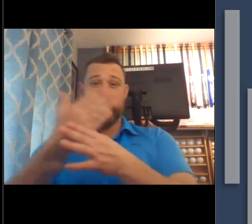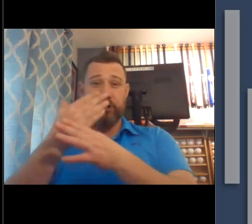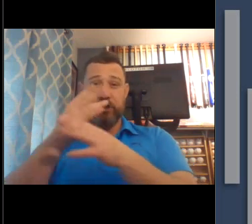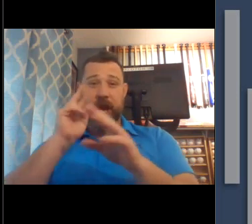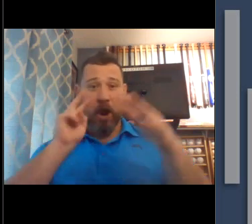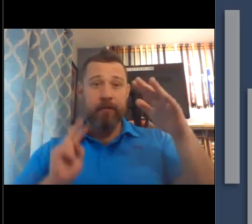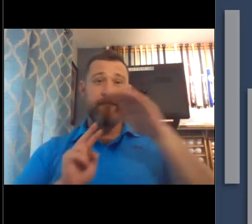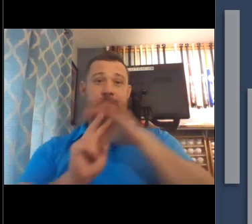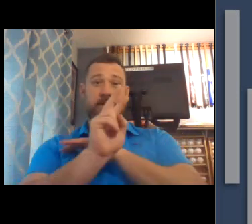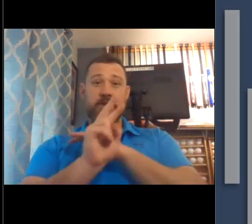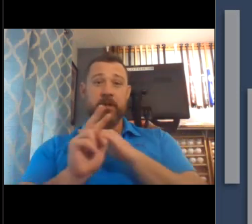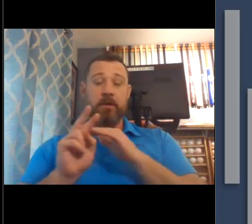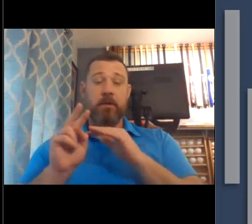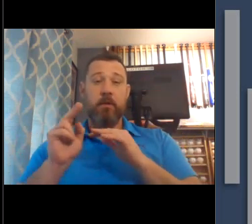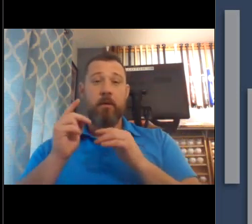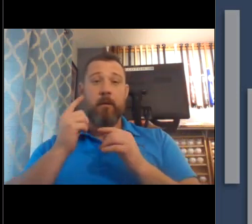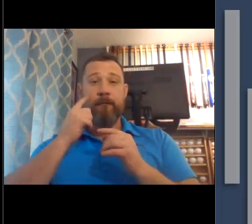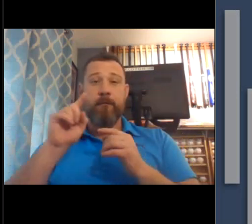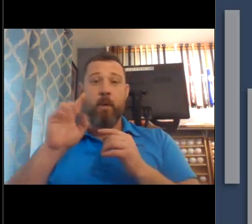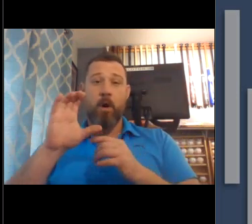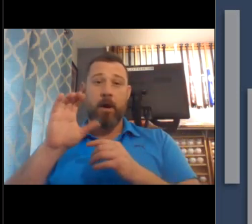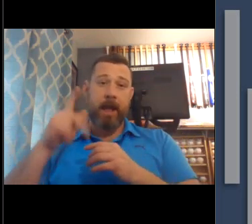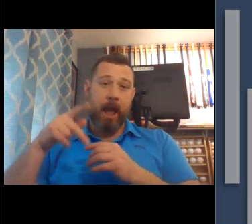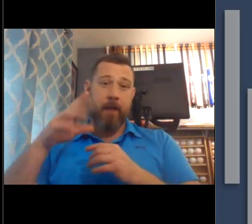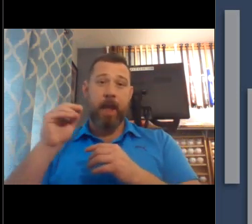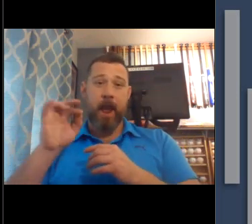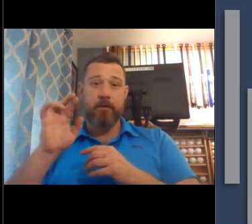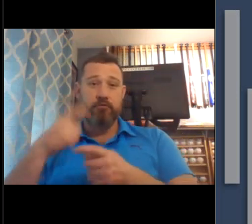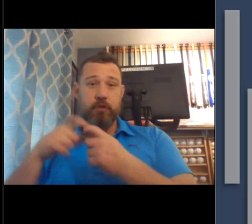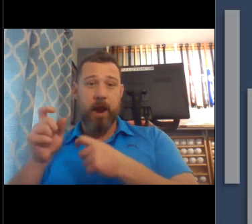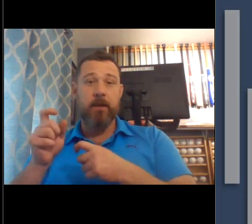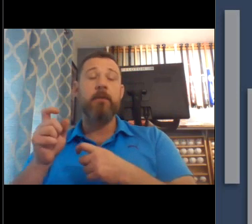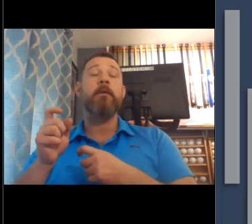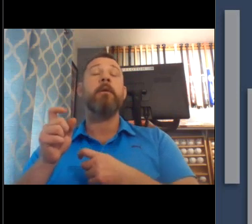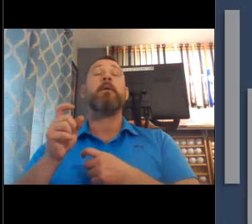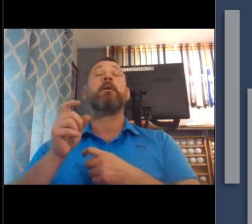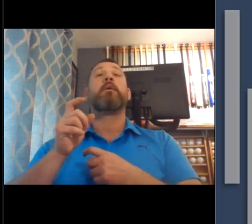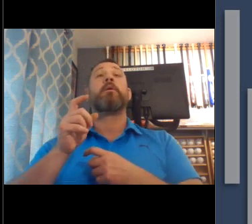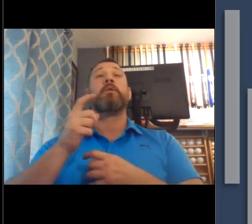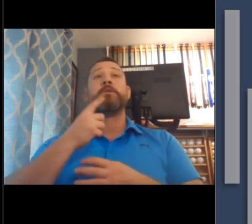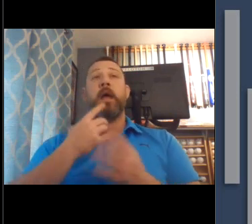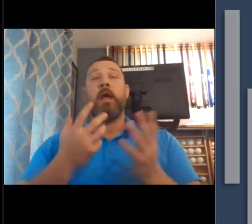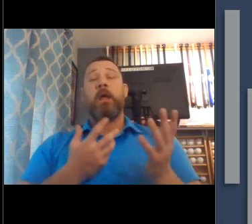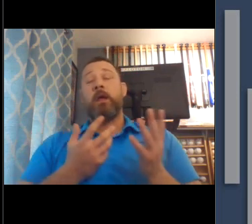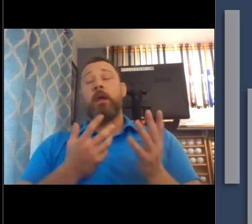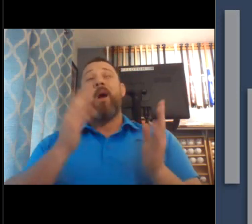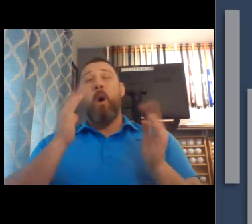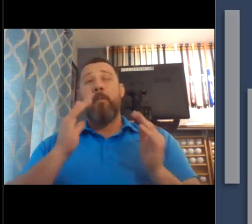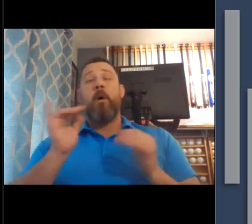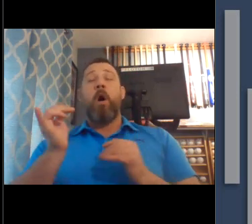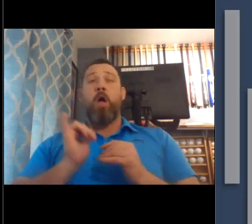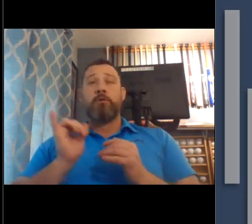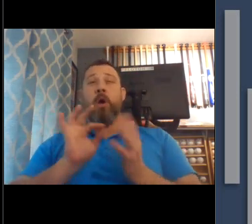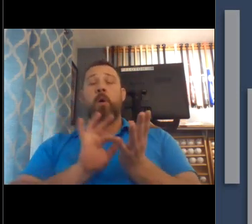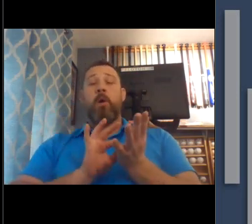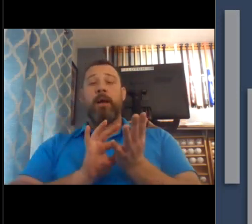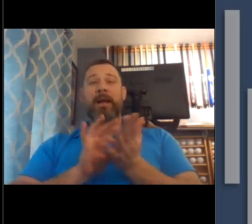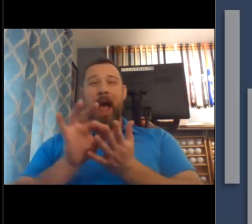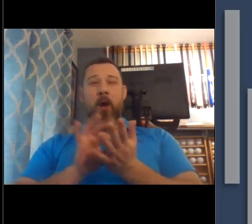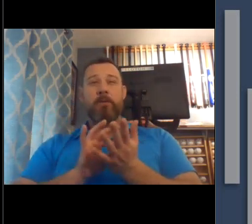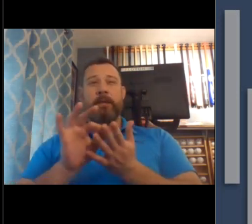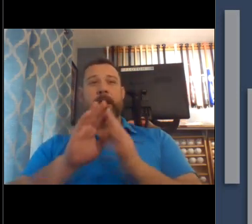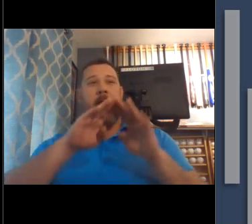for cap and trade? And I did want to also say that I hope you're also counting housing